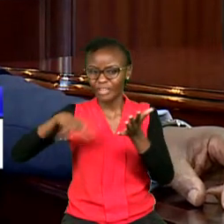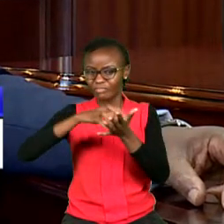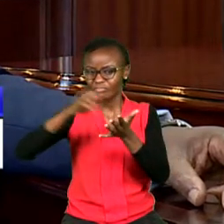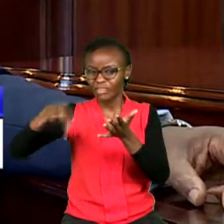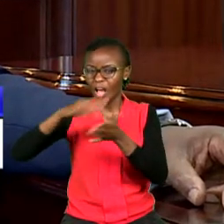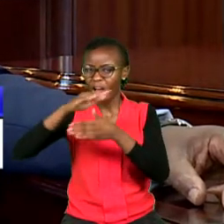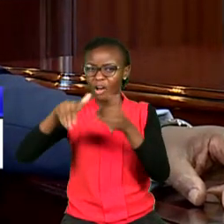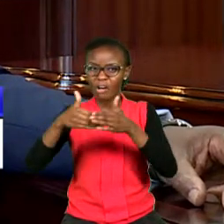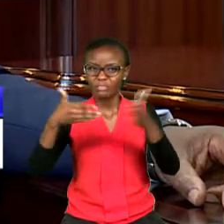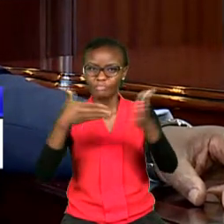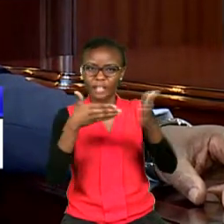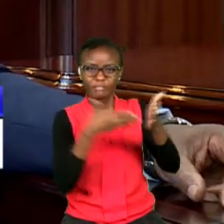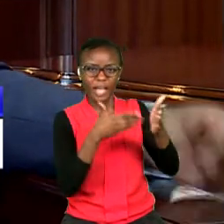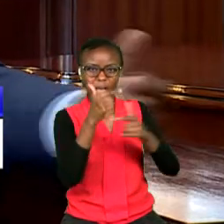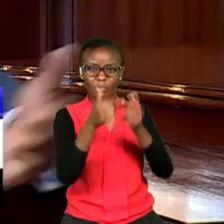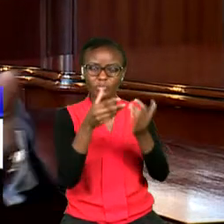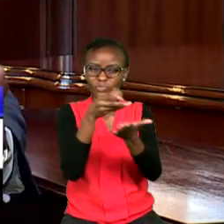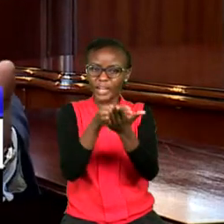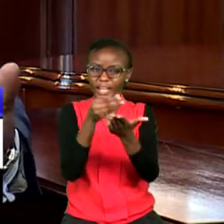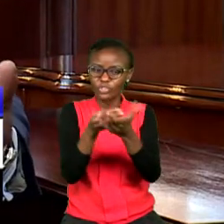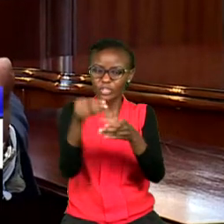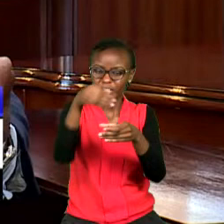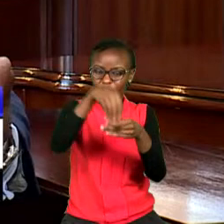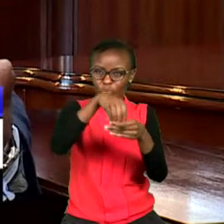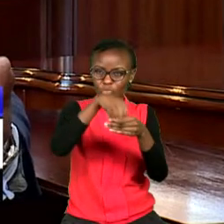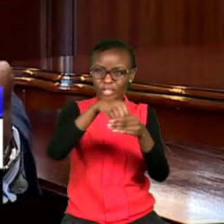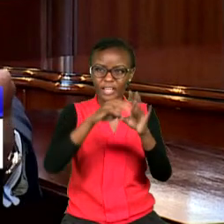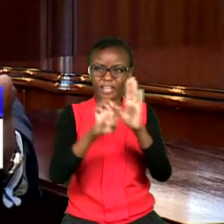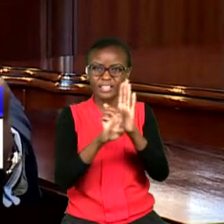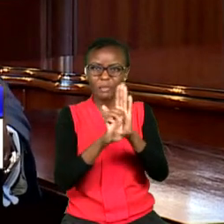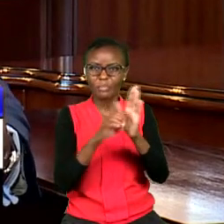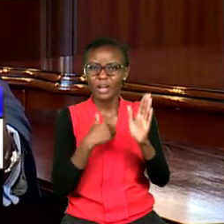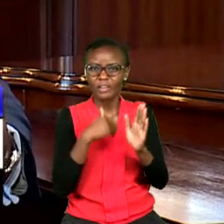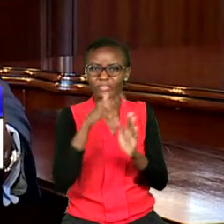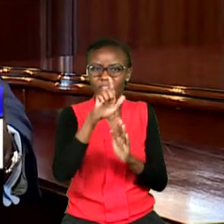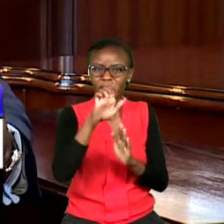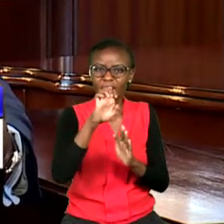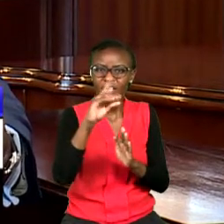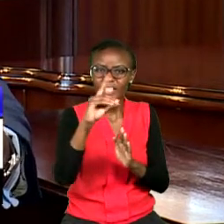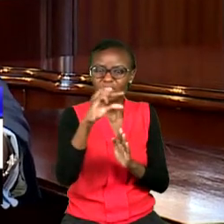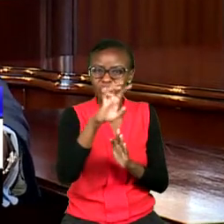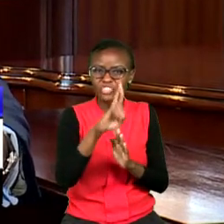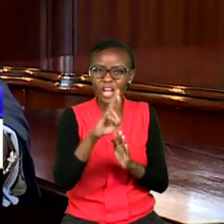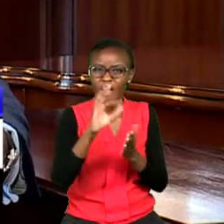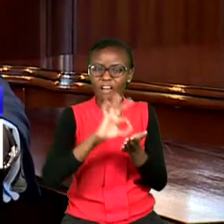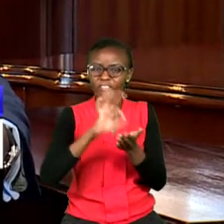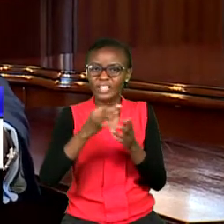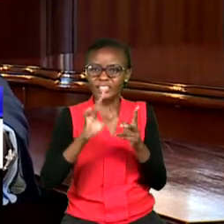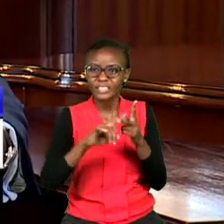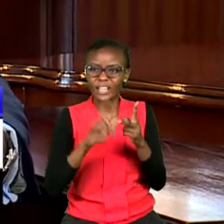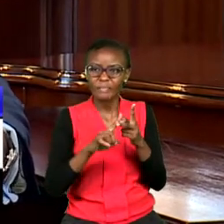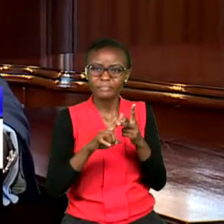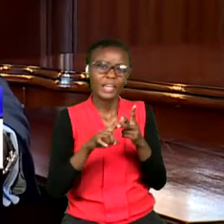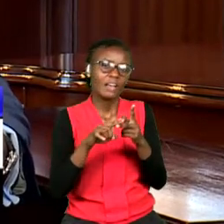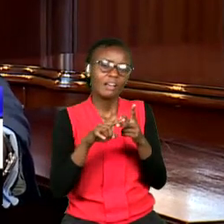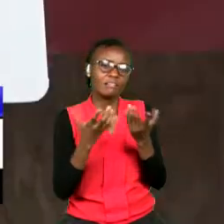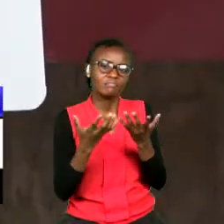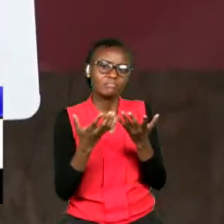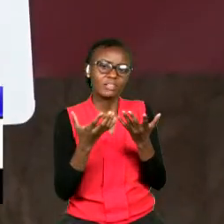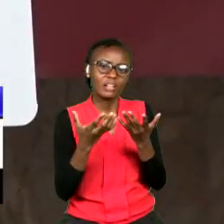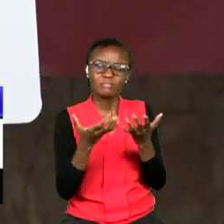to financial inclusion. We removed things like ledger fee, minimum balance, account opening balance,